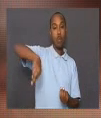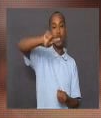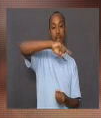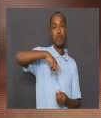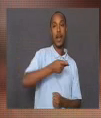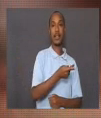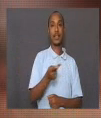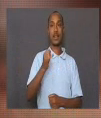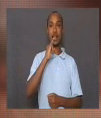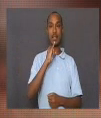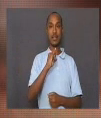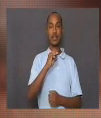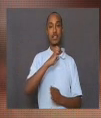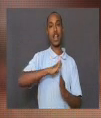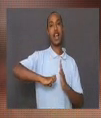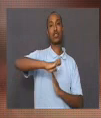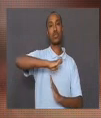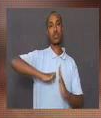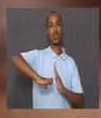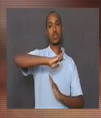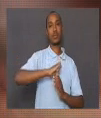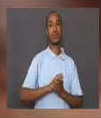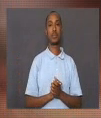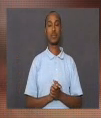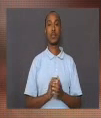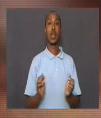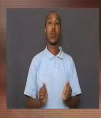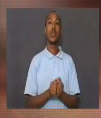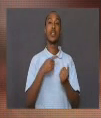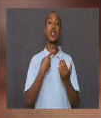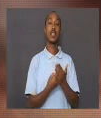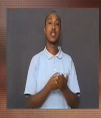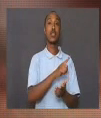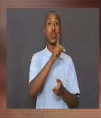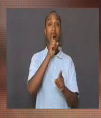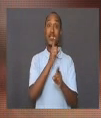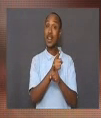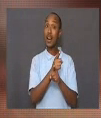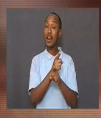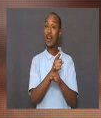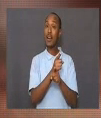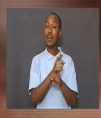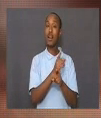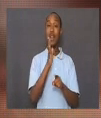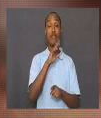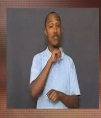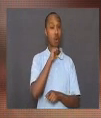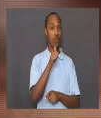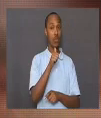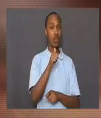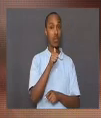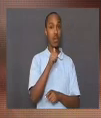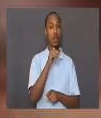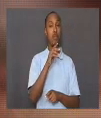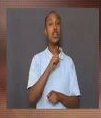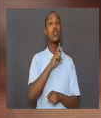particle is the electron. Was this your answer? If not, be sure